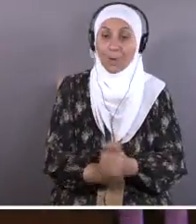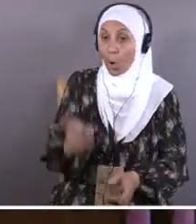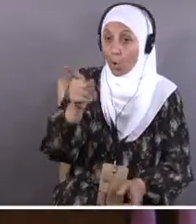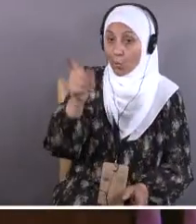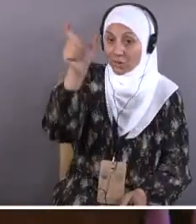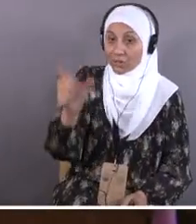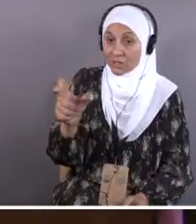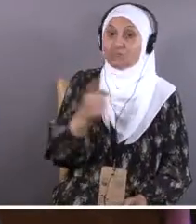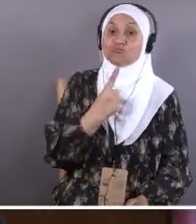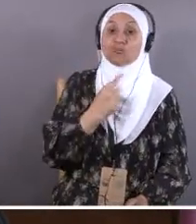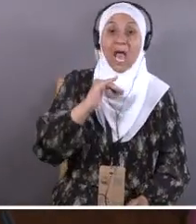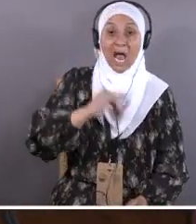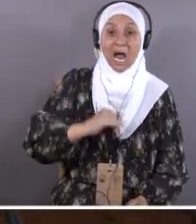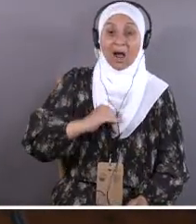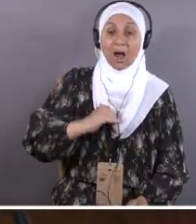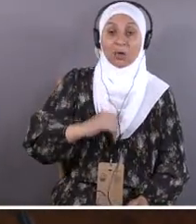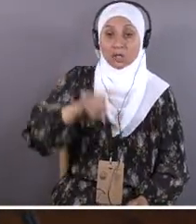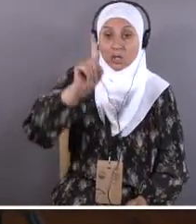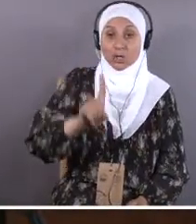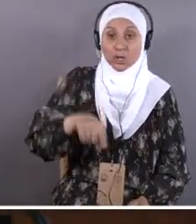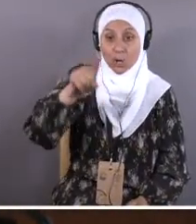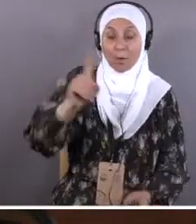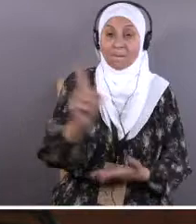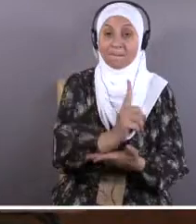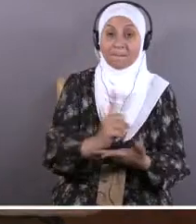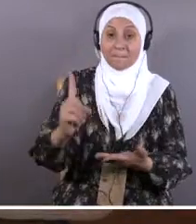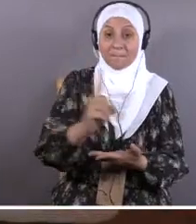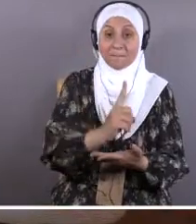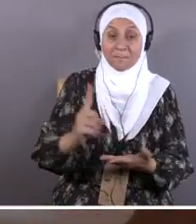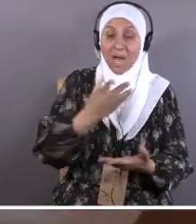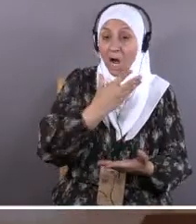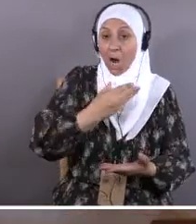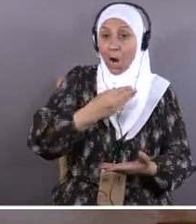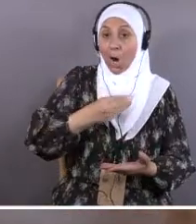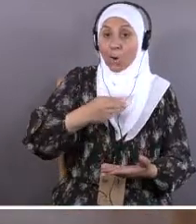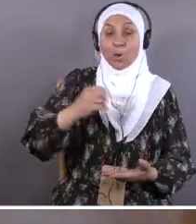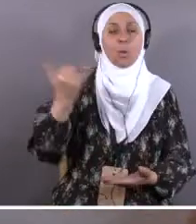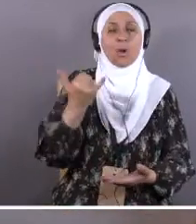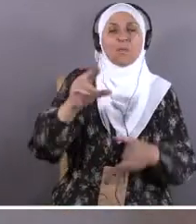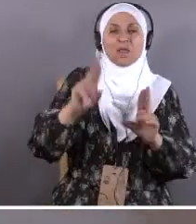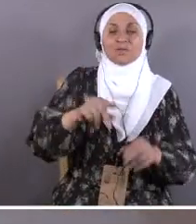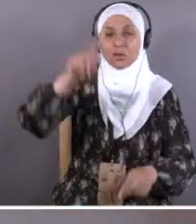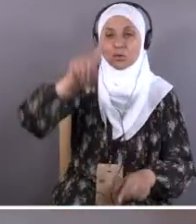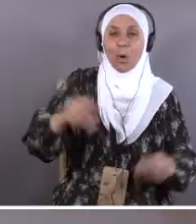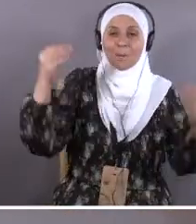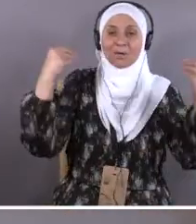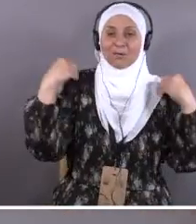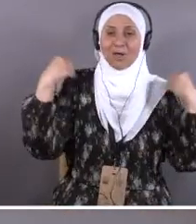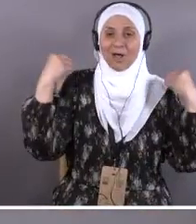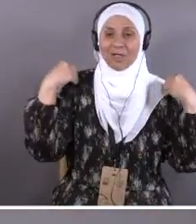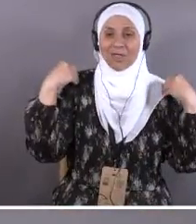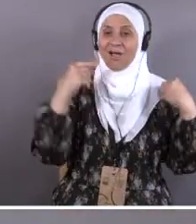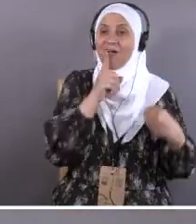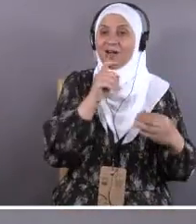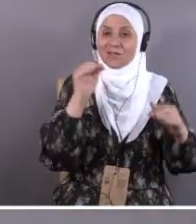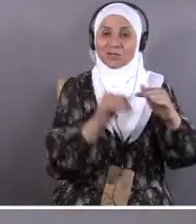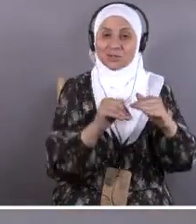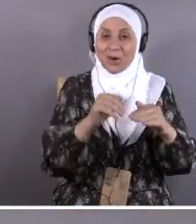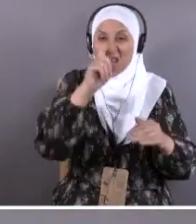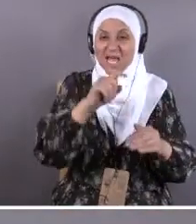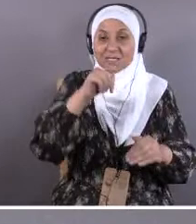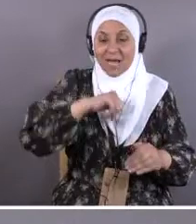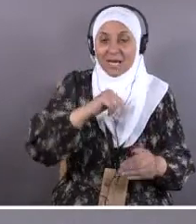individual initiatives. Personally speaking, I really want to see